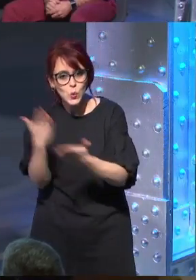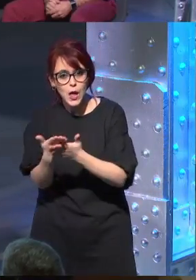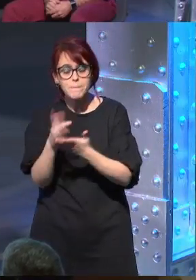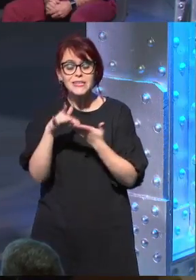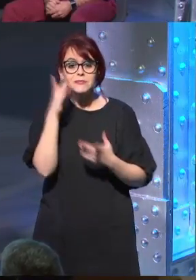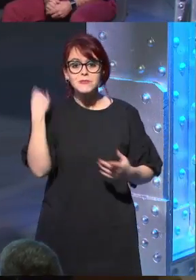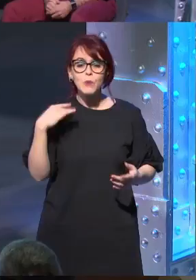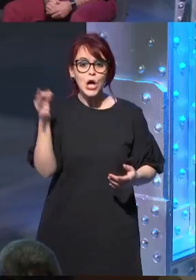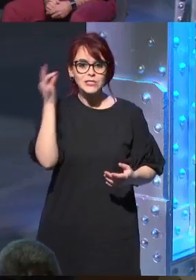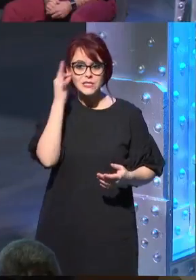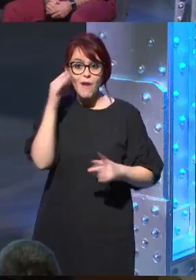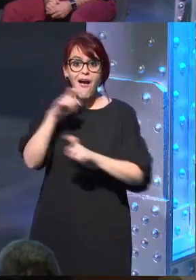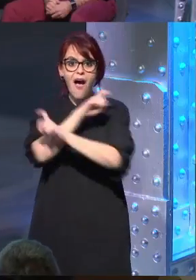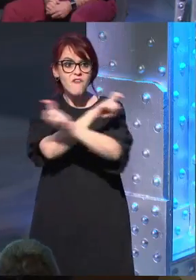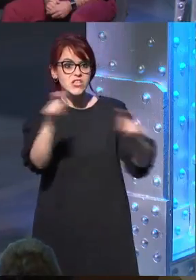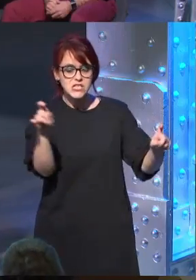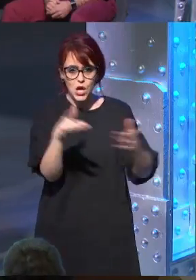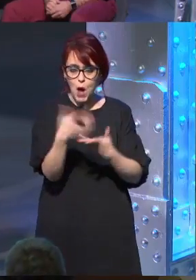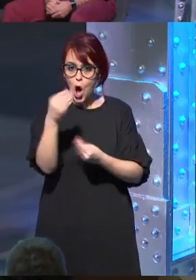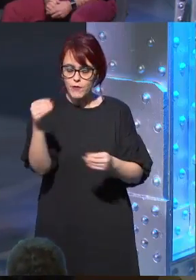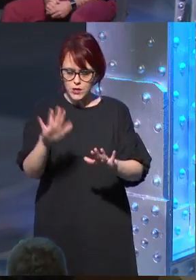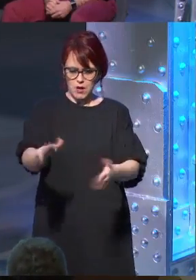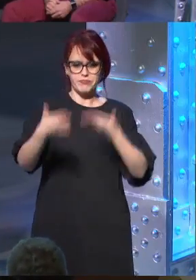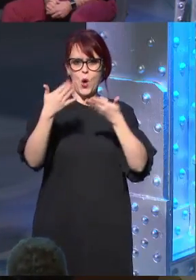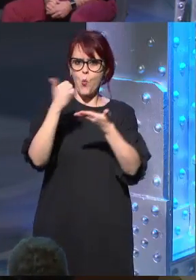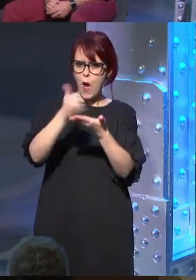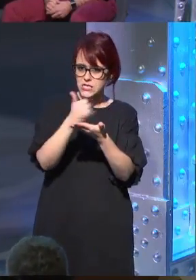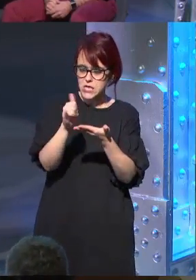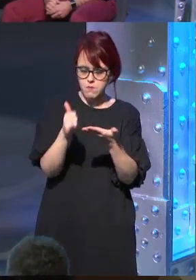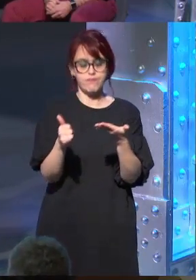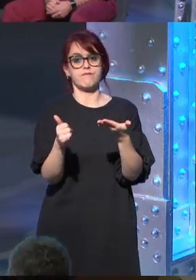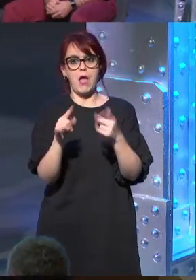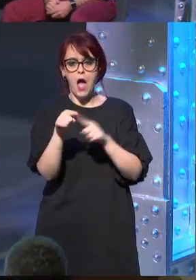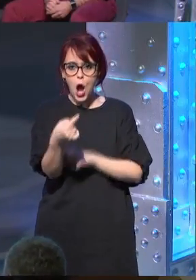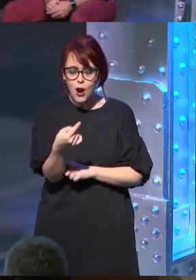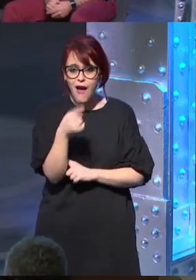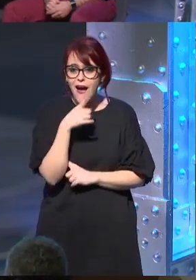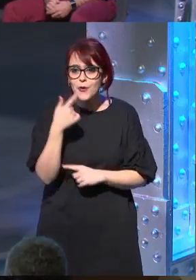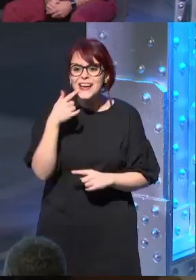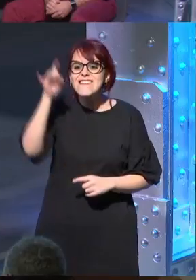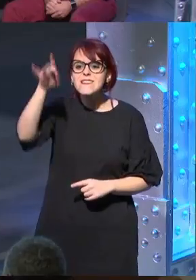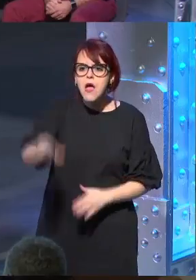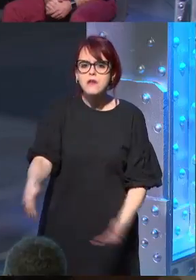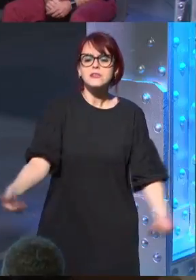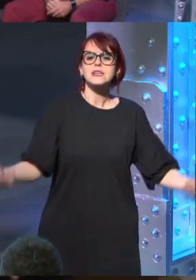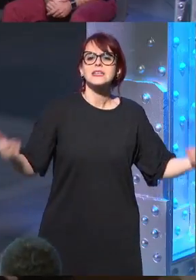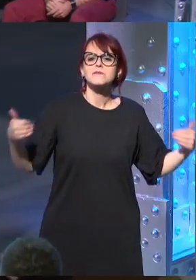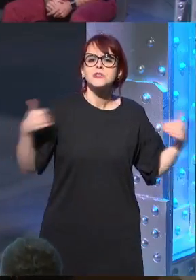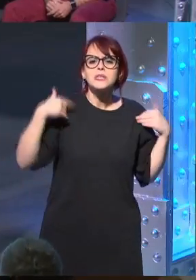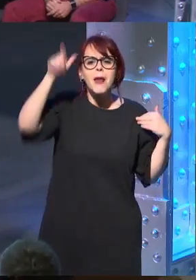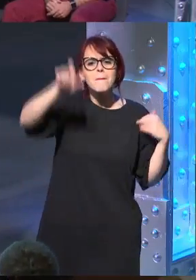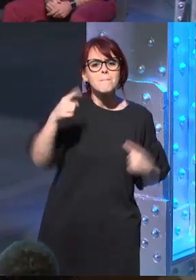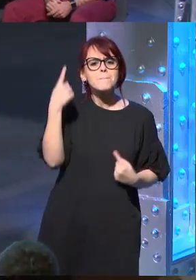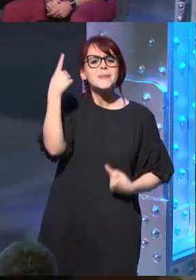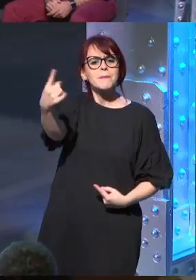disseminated among everyone. And we have been in the tribunal checking, and we were talking about all the students